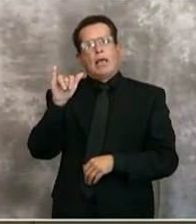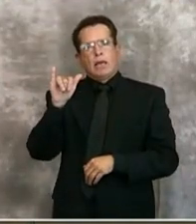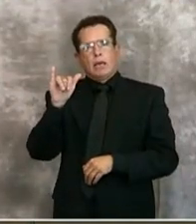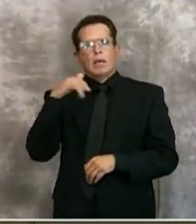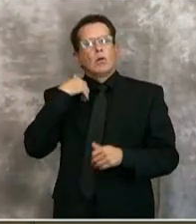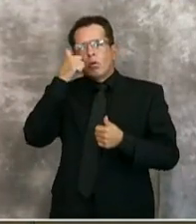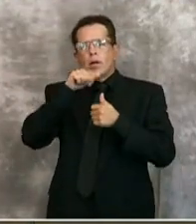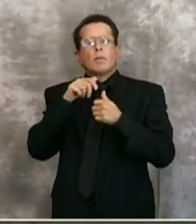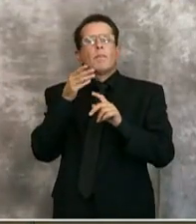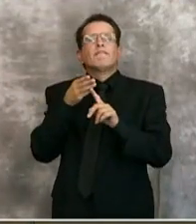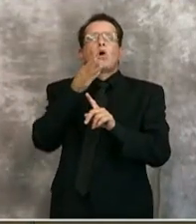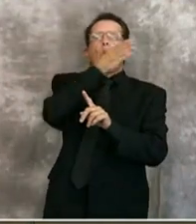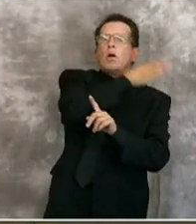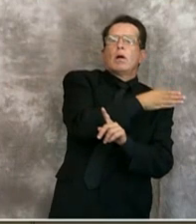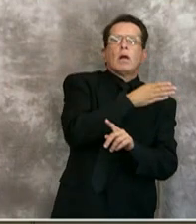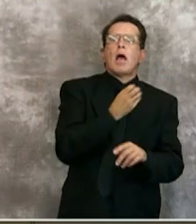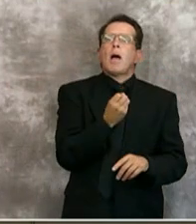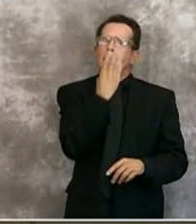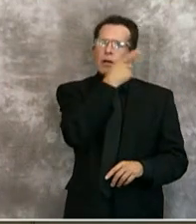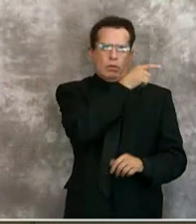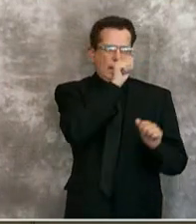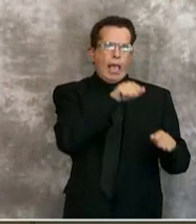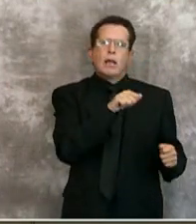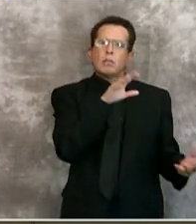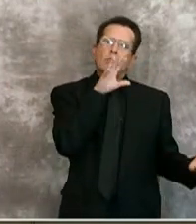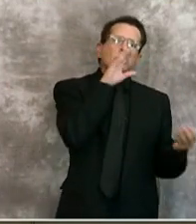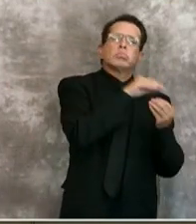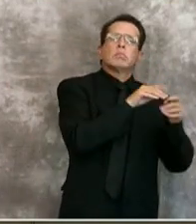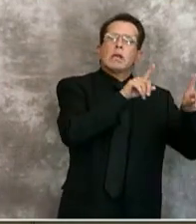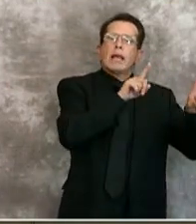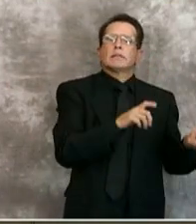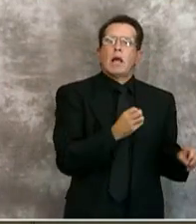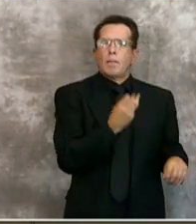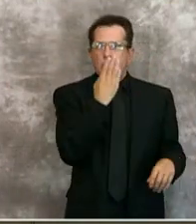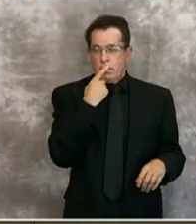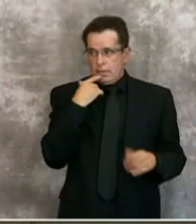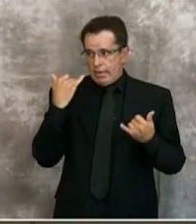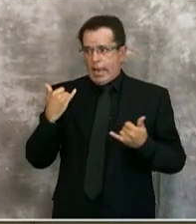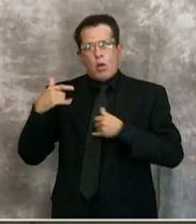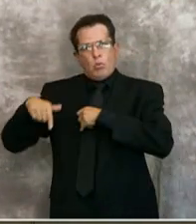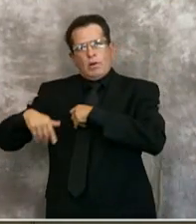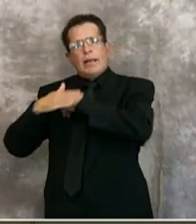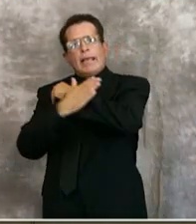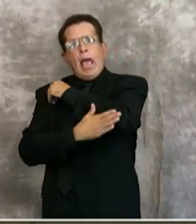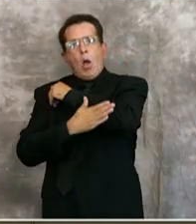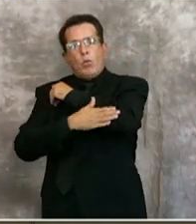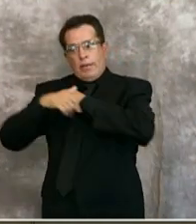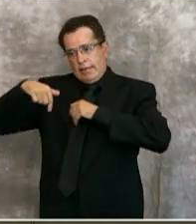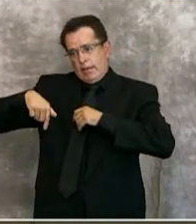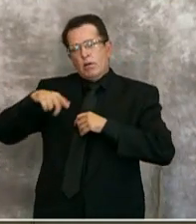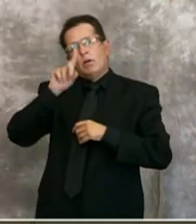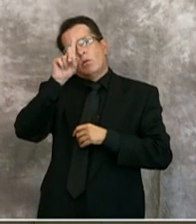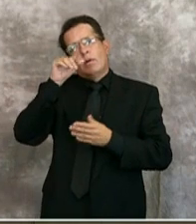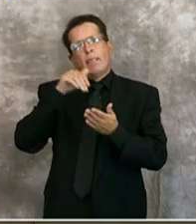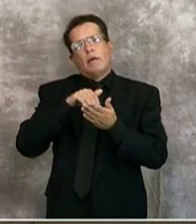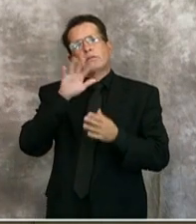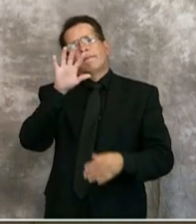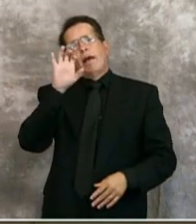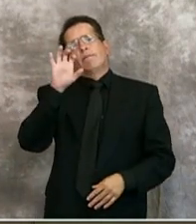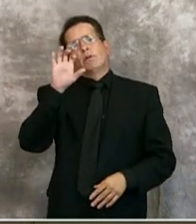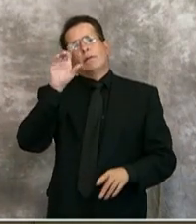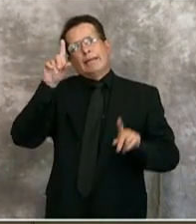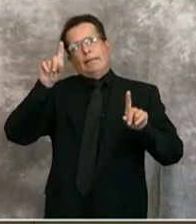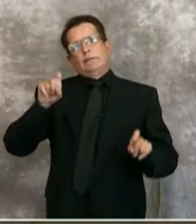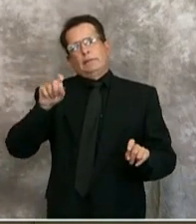county before Helix? Thanks for the question, Mike. The county public health lab was averaging about 1,500